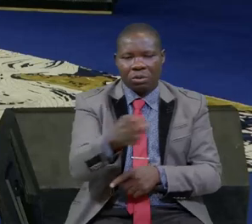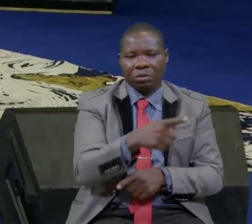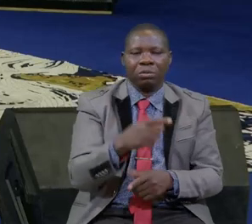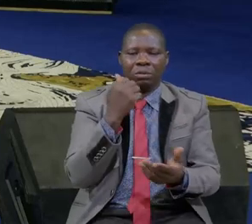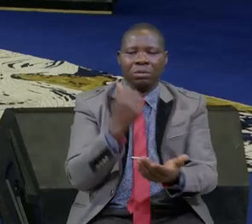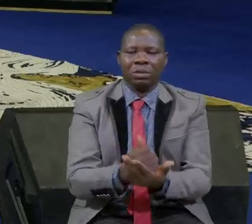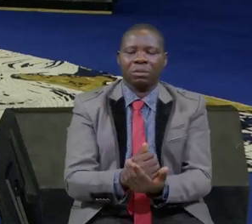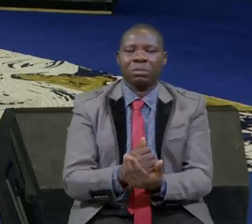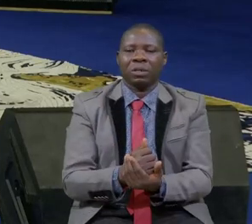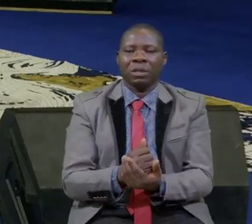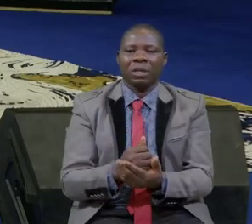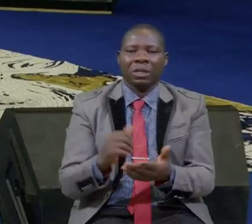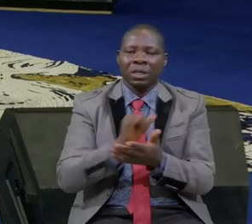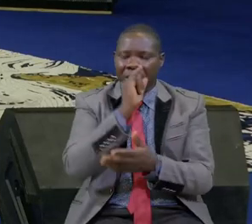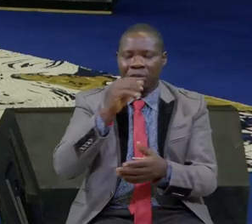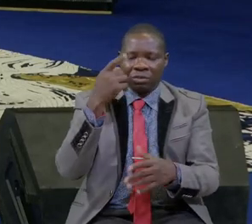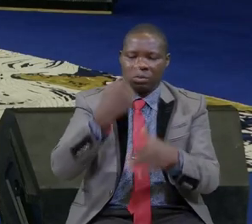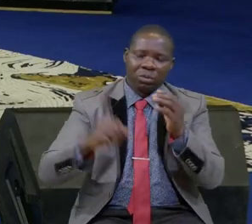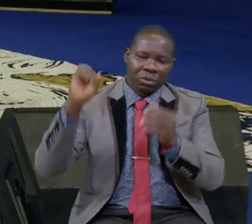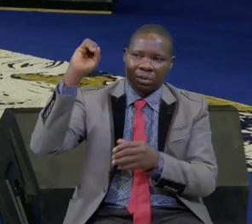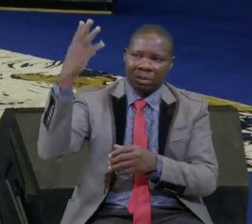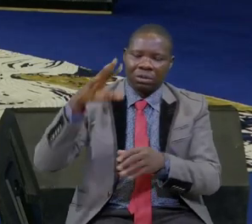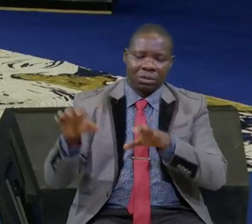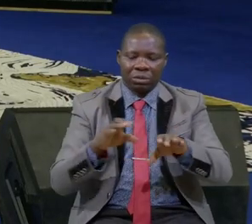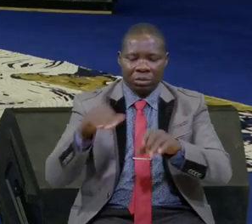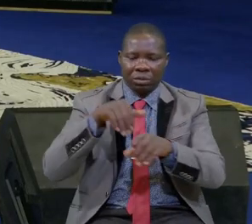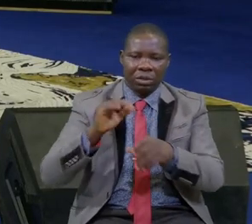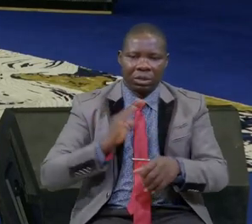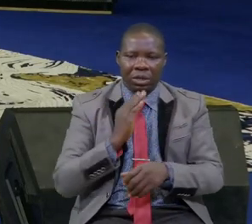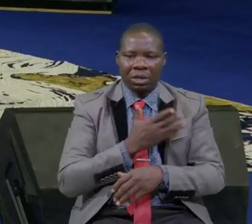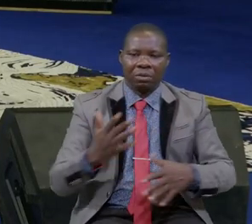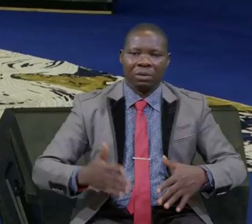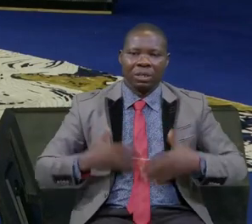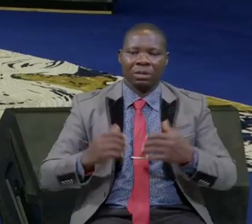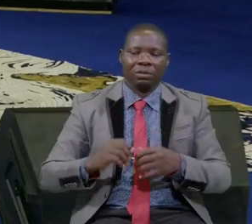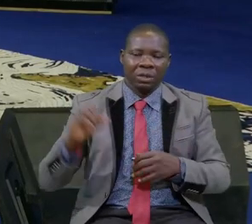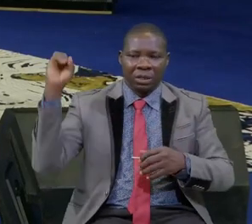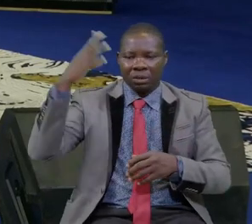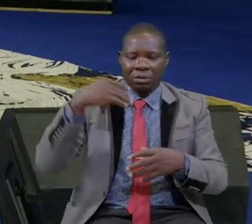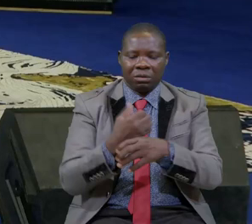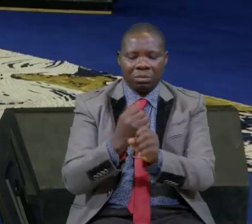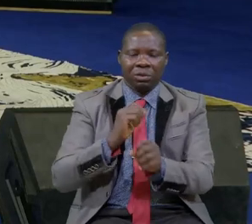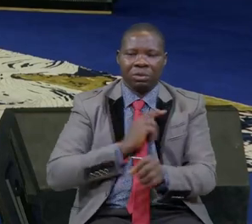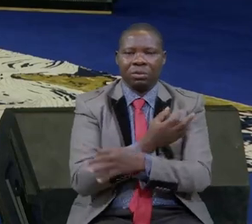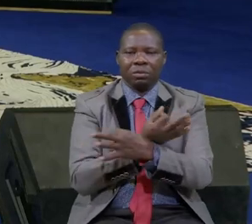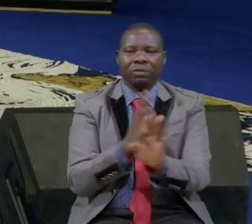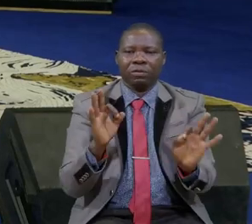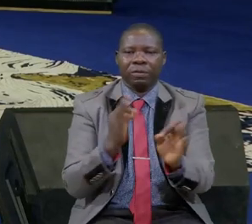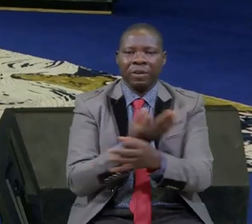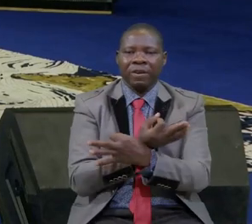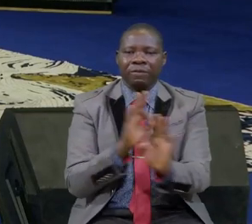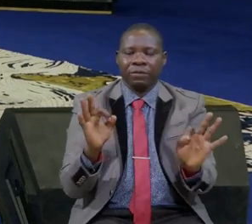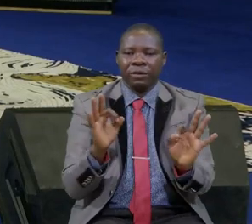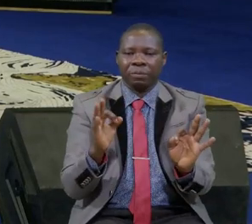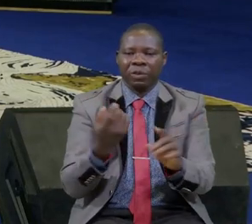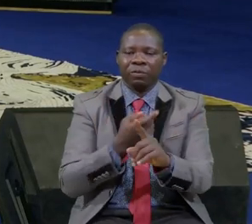what grace does in our lives. Grace sets us free. Free from